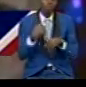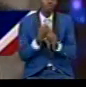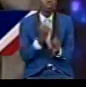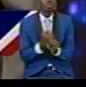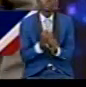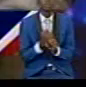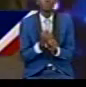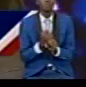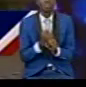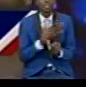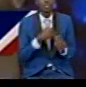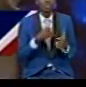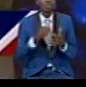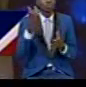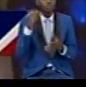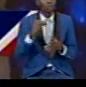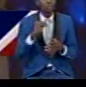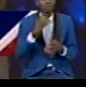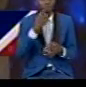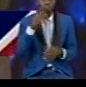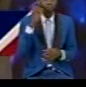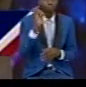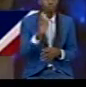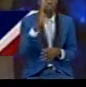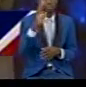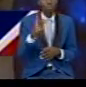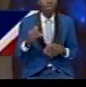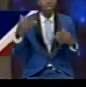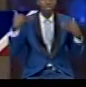was made. And it was ordained,